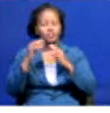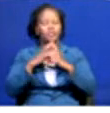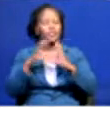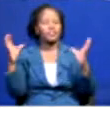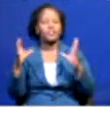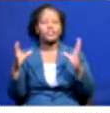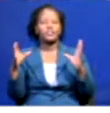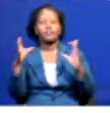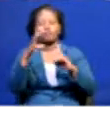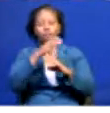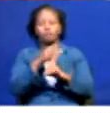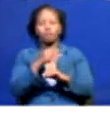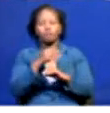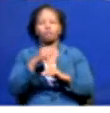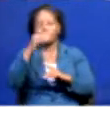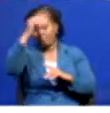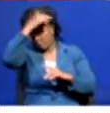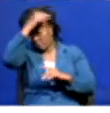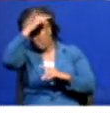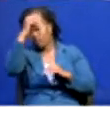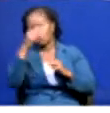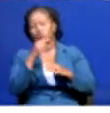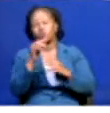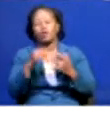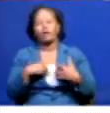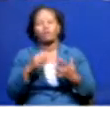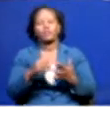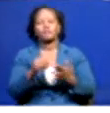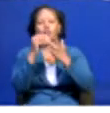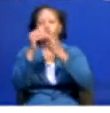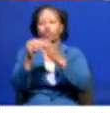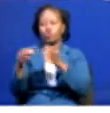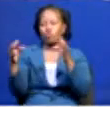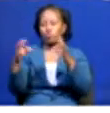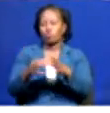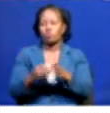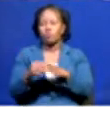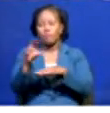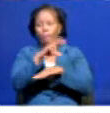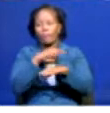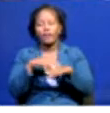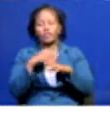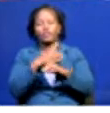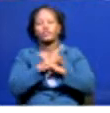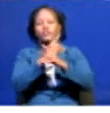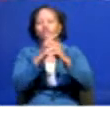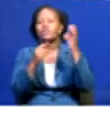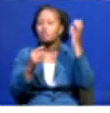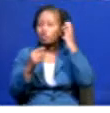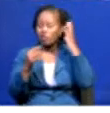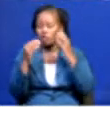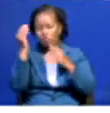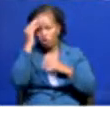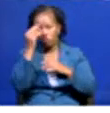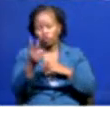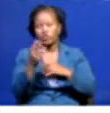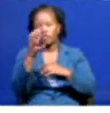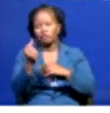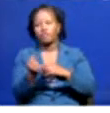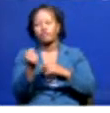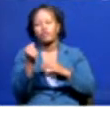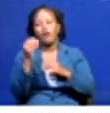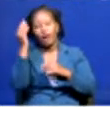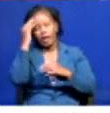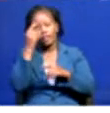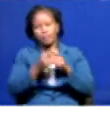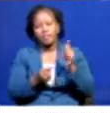of the graduation ceremony of a special cohort, the National Defense College Course 25 of the academic